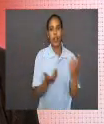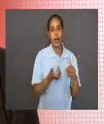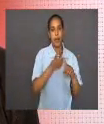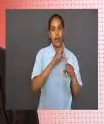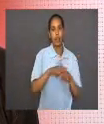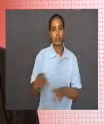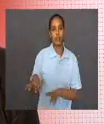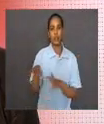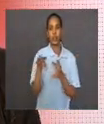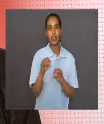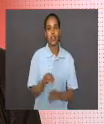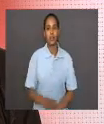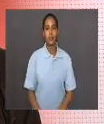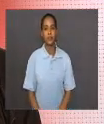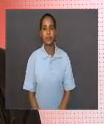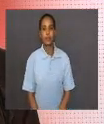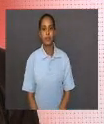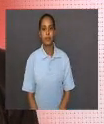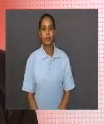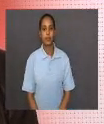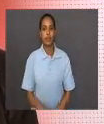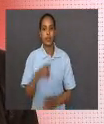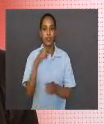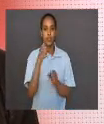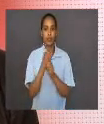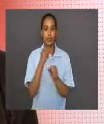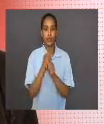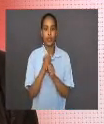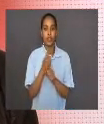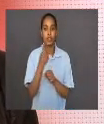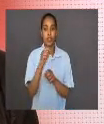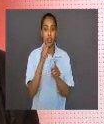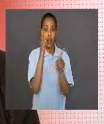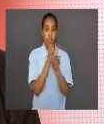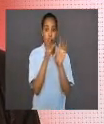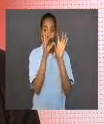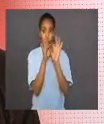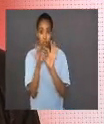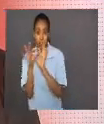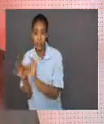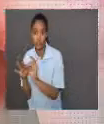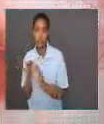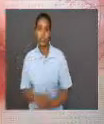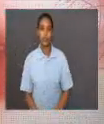Welcome back, students. Did you make the right connections?